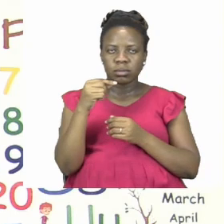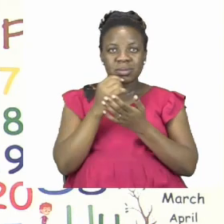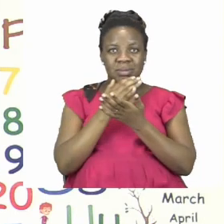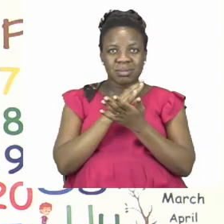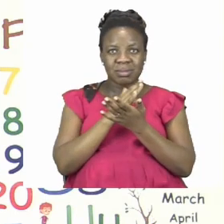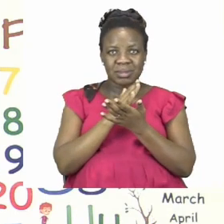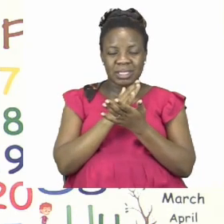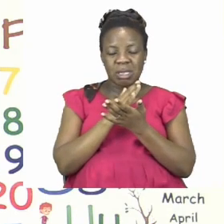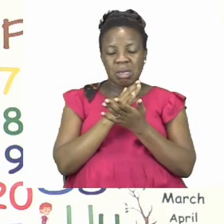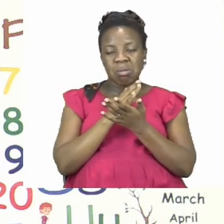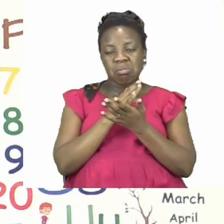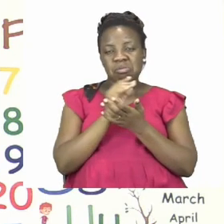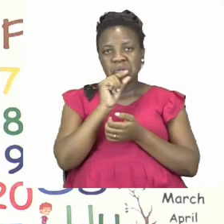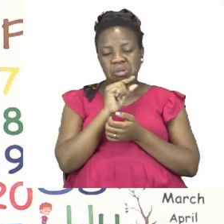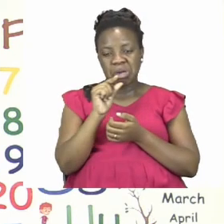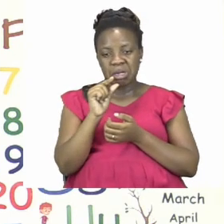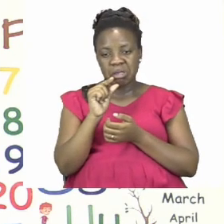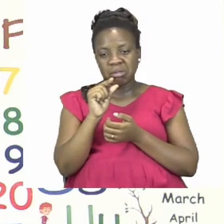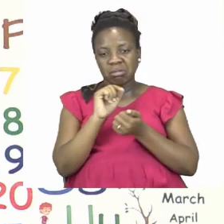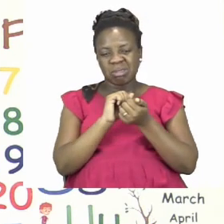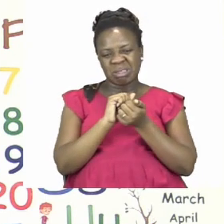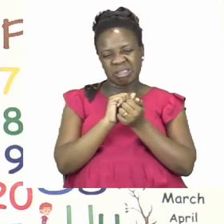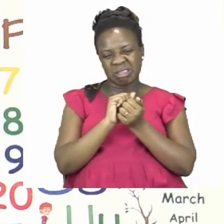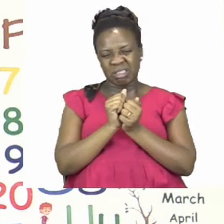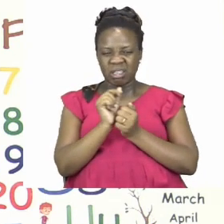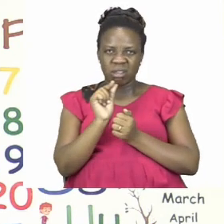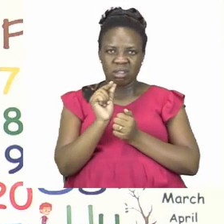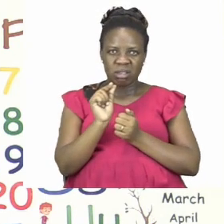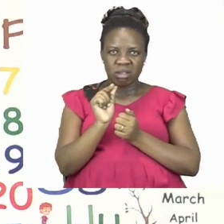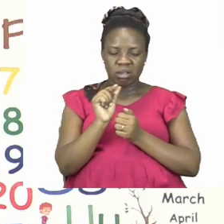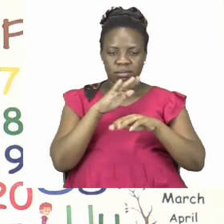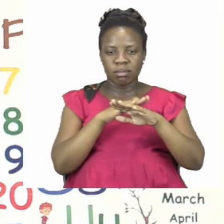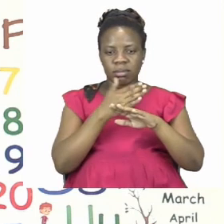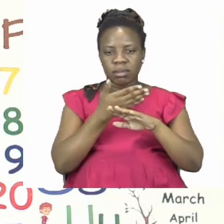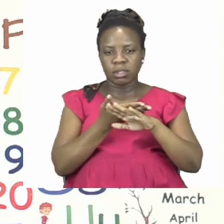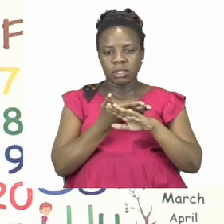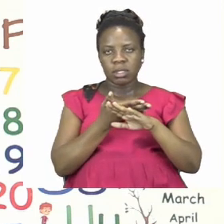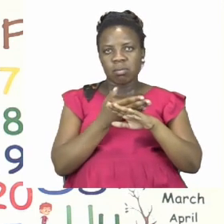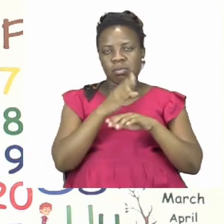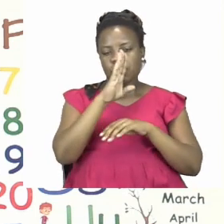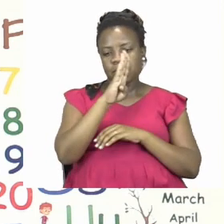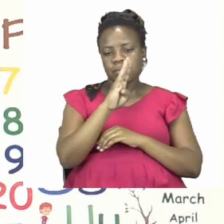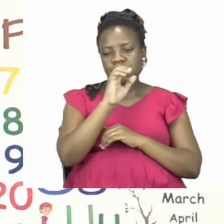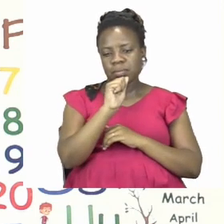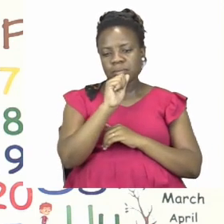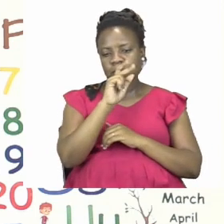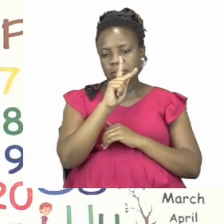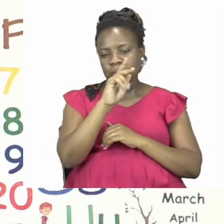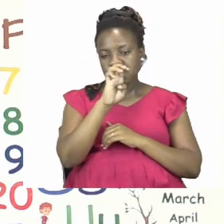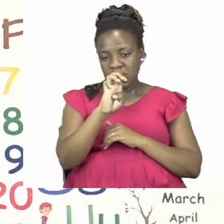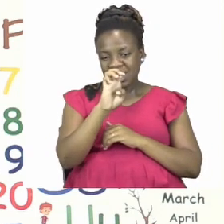bake needs its E removed so that it can become baking. For words that have